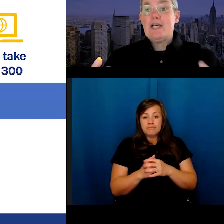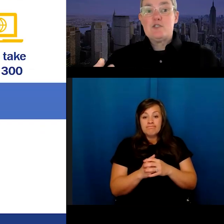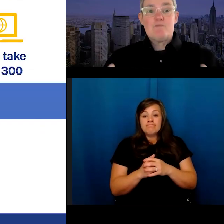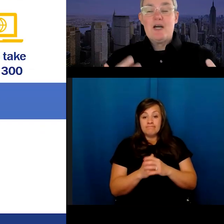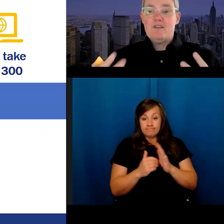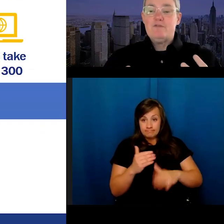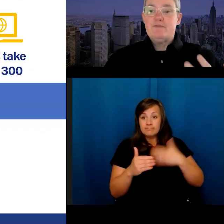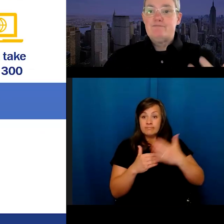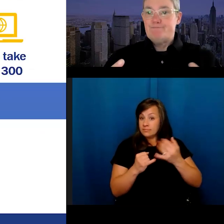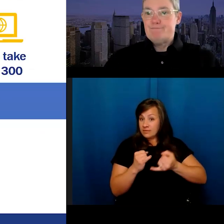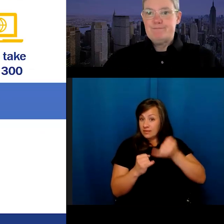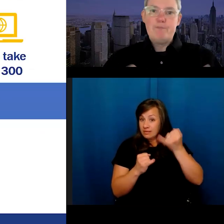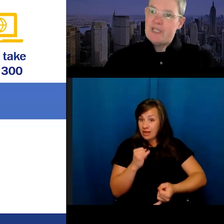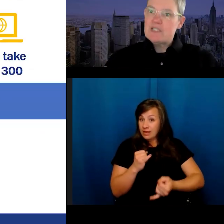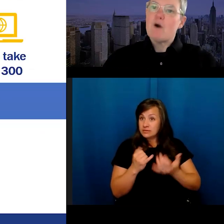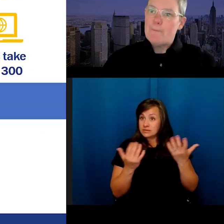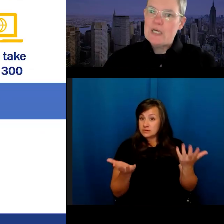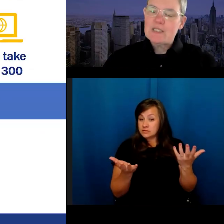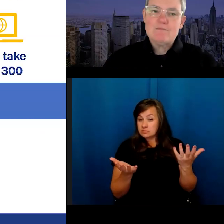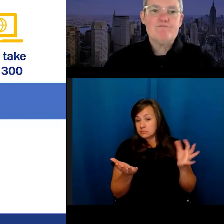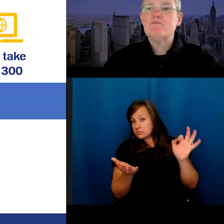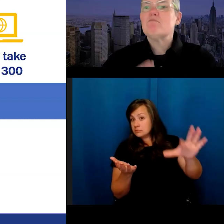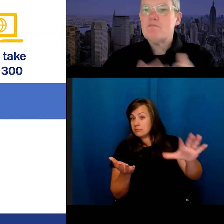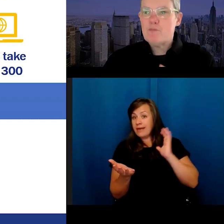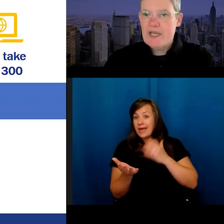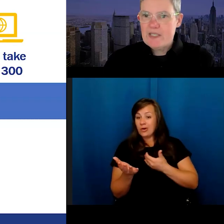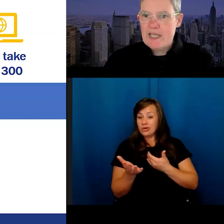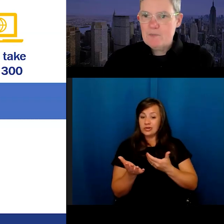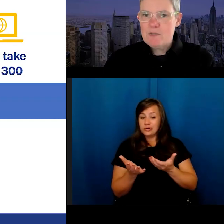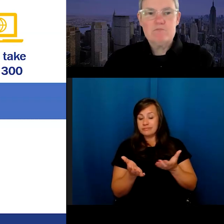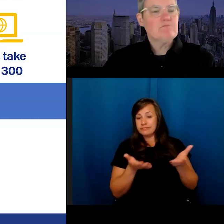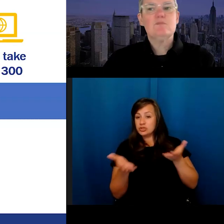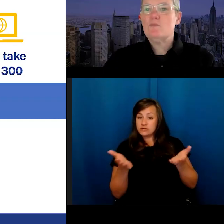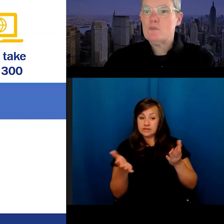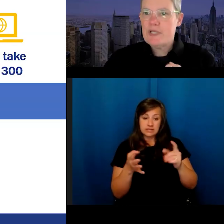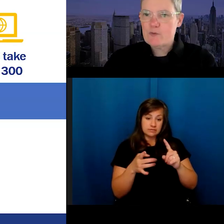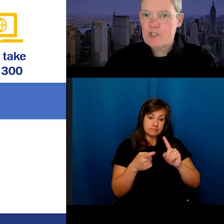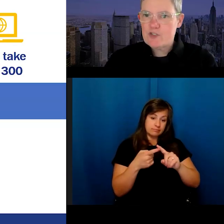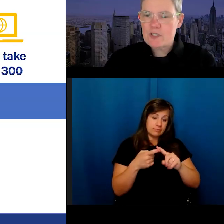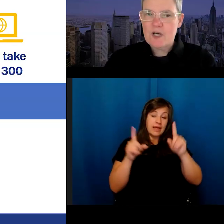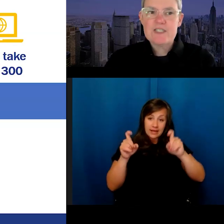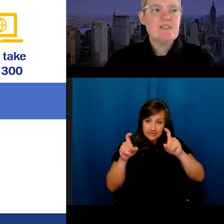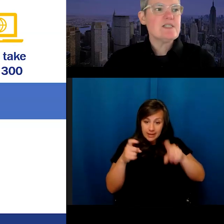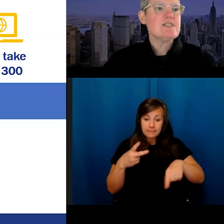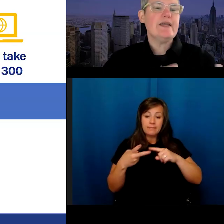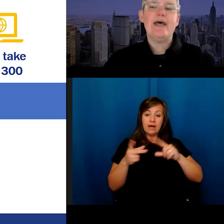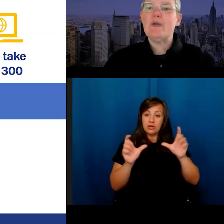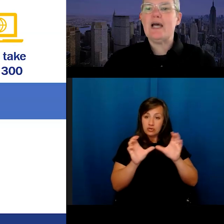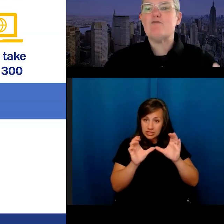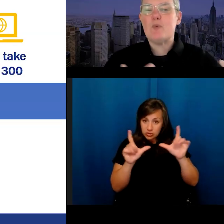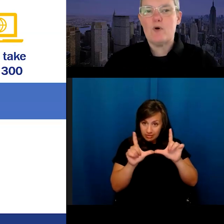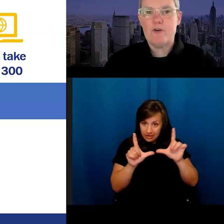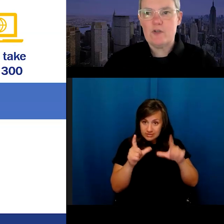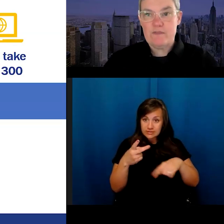Now, the last kind of piece of our bucket, we had exams, we had credentials and licenses, and